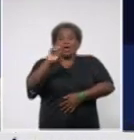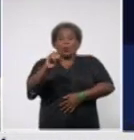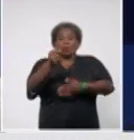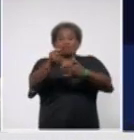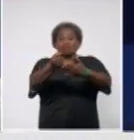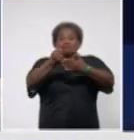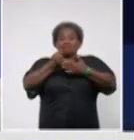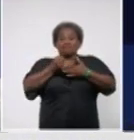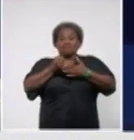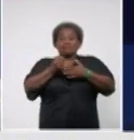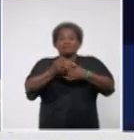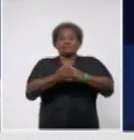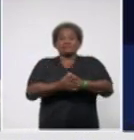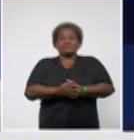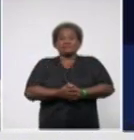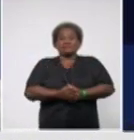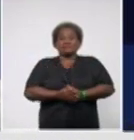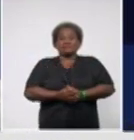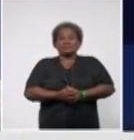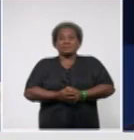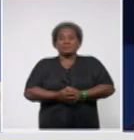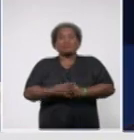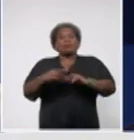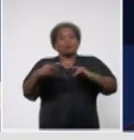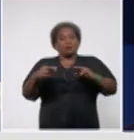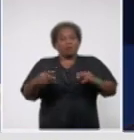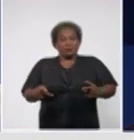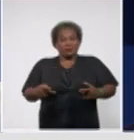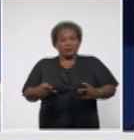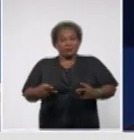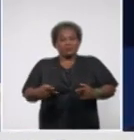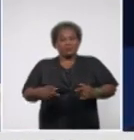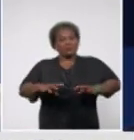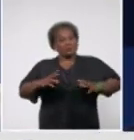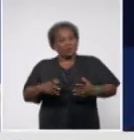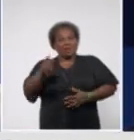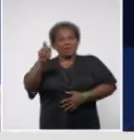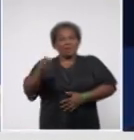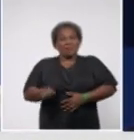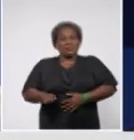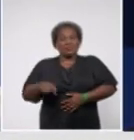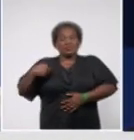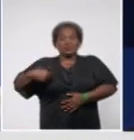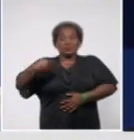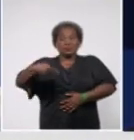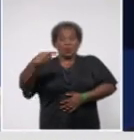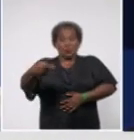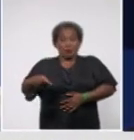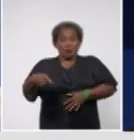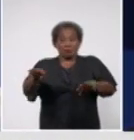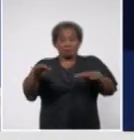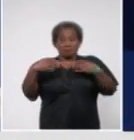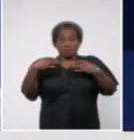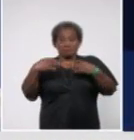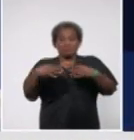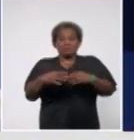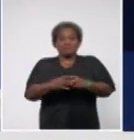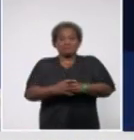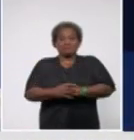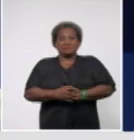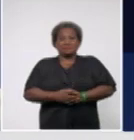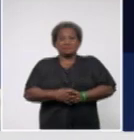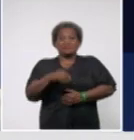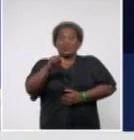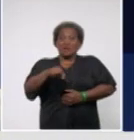supporting us with his commentaries and information, and good morning to everyone tuned in to this